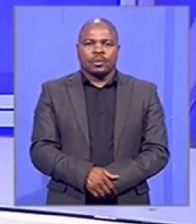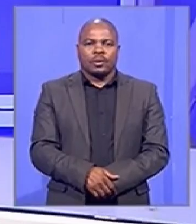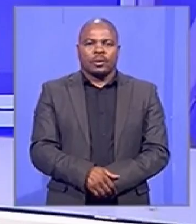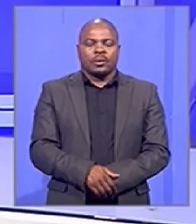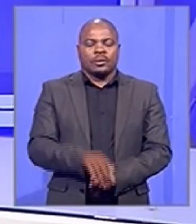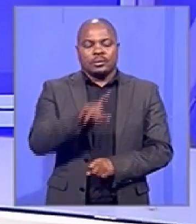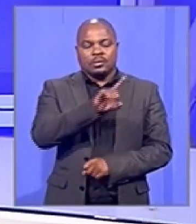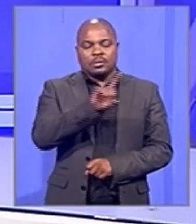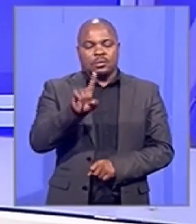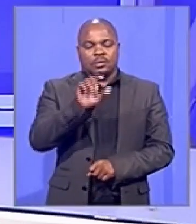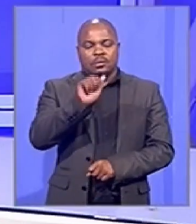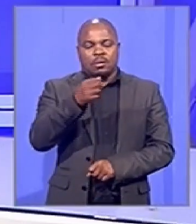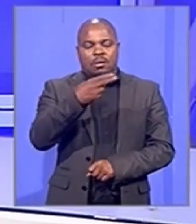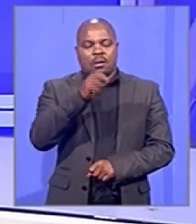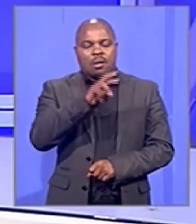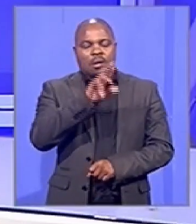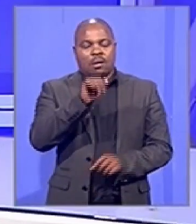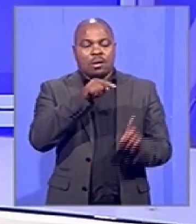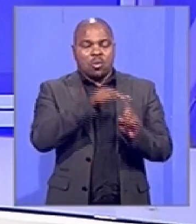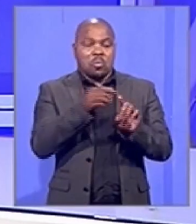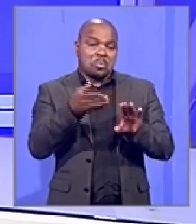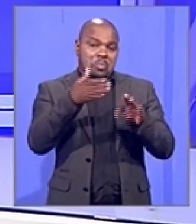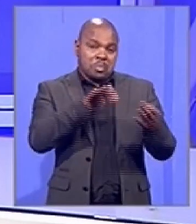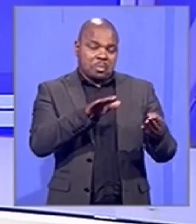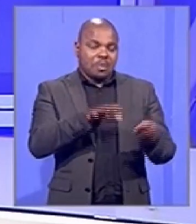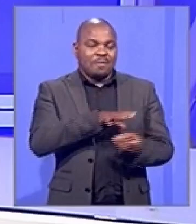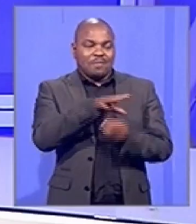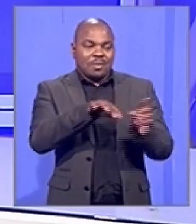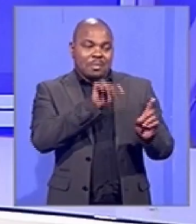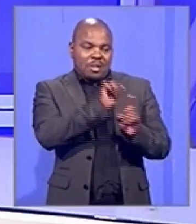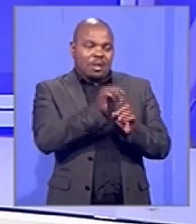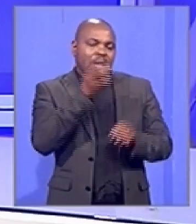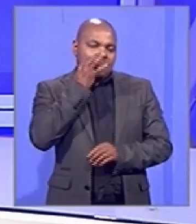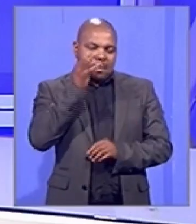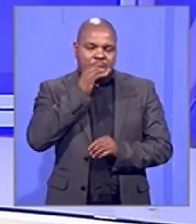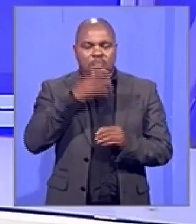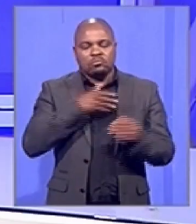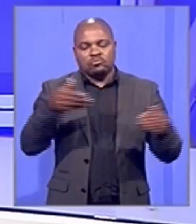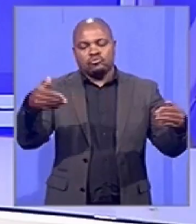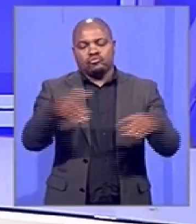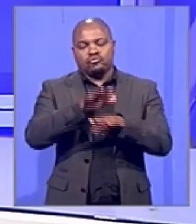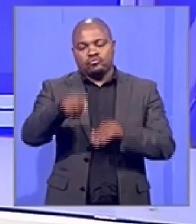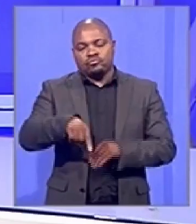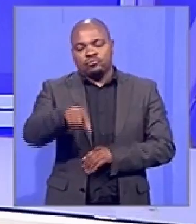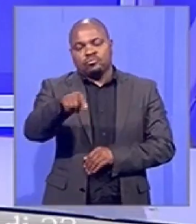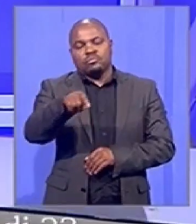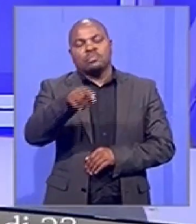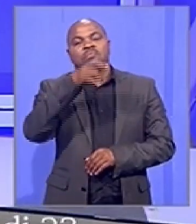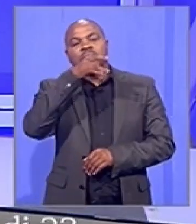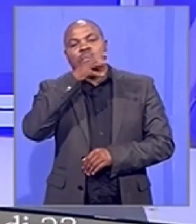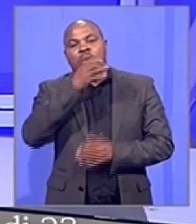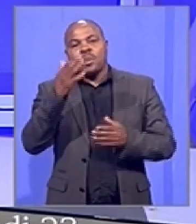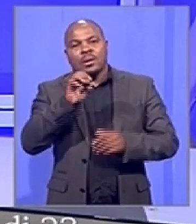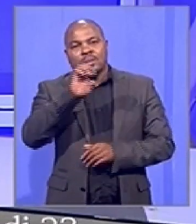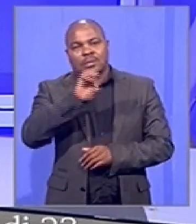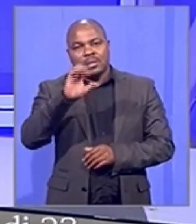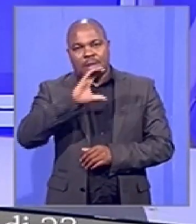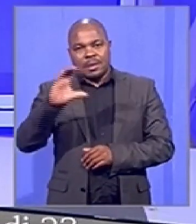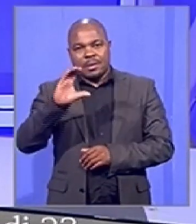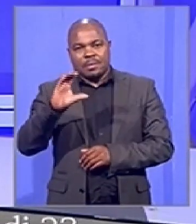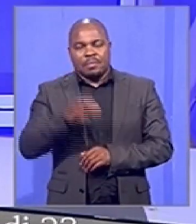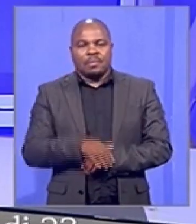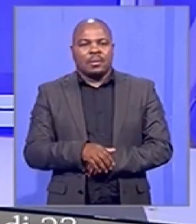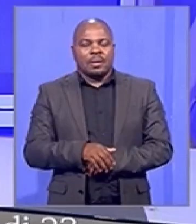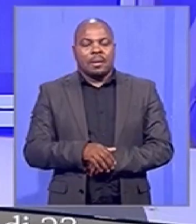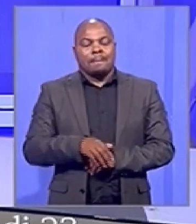Lelapa la mofu bulelwa Zahara Mtukana le re tshebeletso ya lepato la hae e tla ba ka moqebelo o tlang East London, Eastern Cape. Tonakgolo ya Eastern